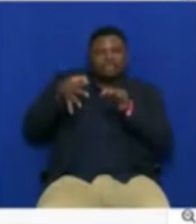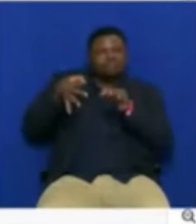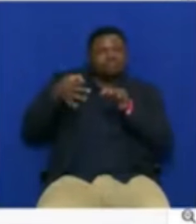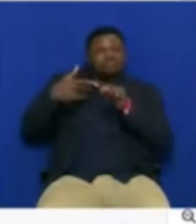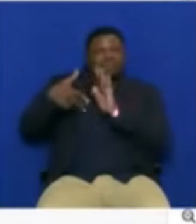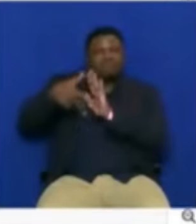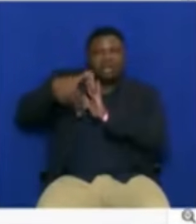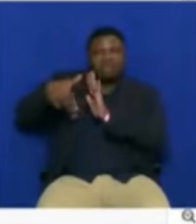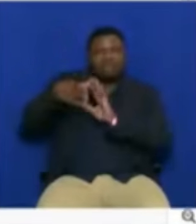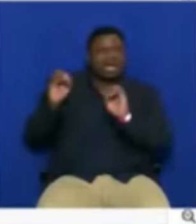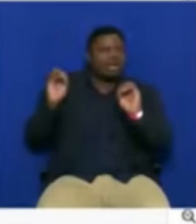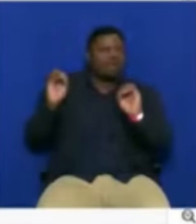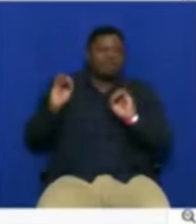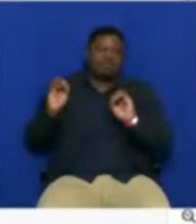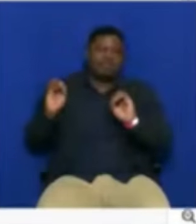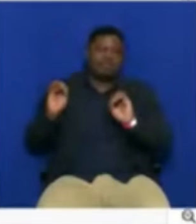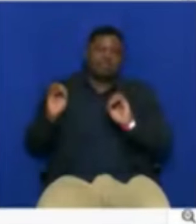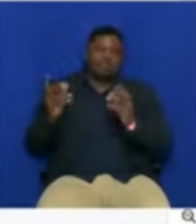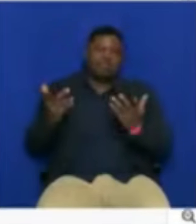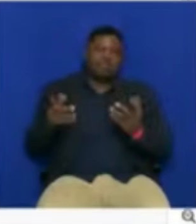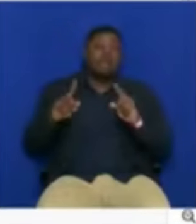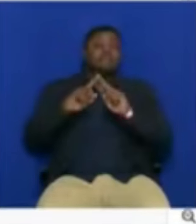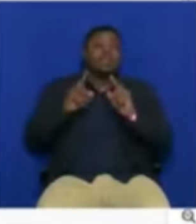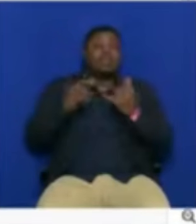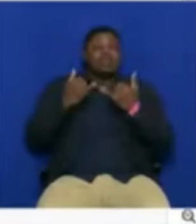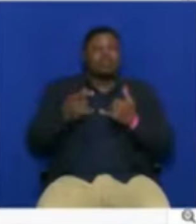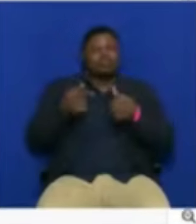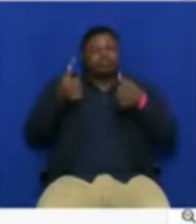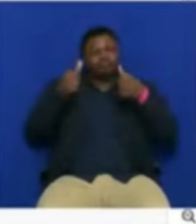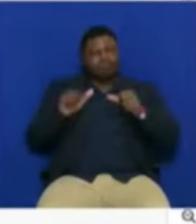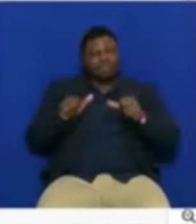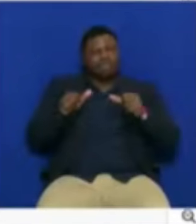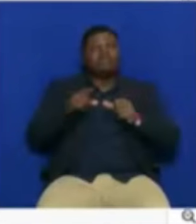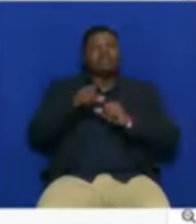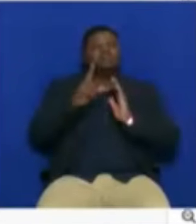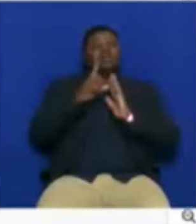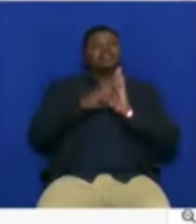for my next date. And my next date